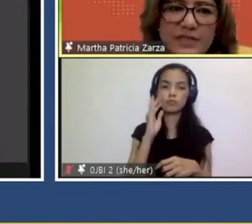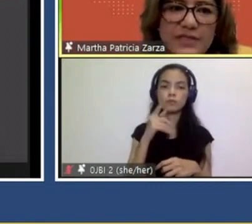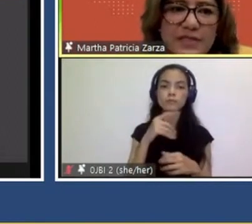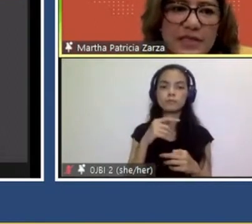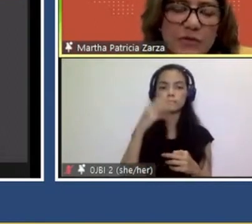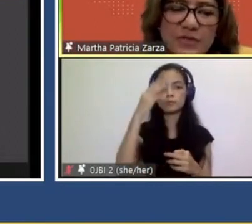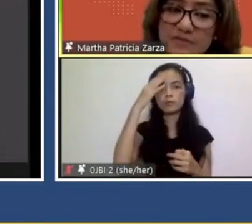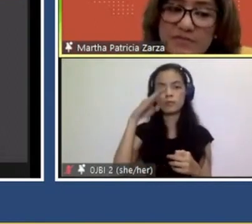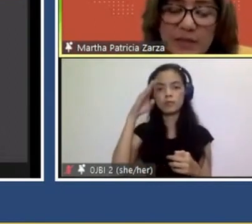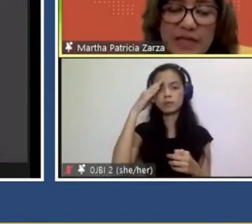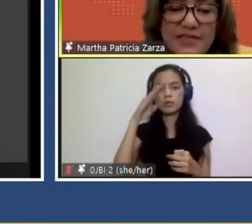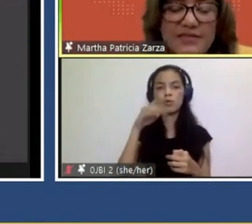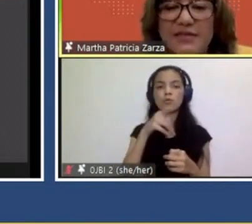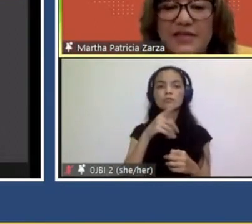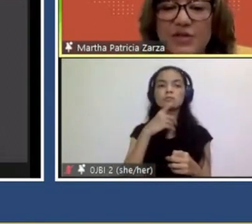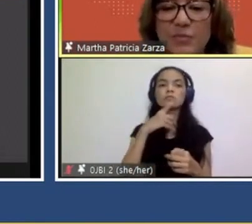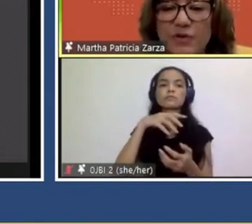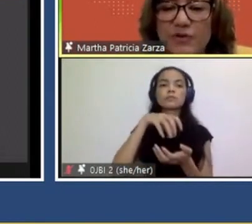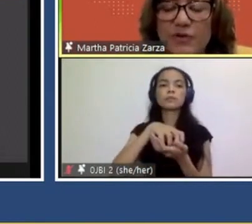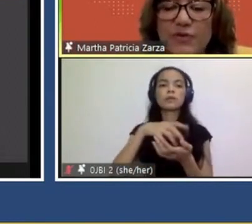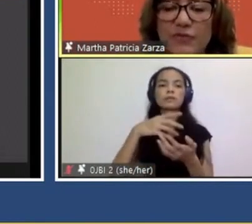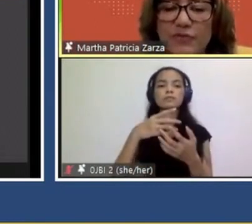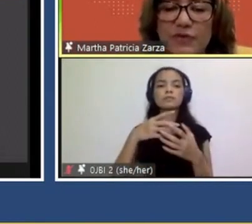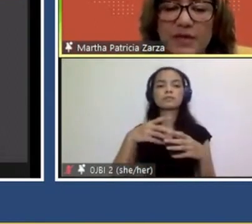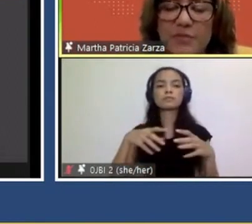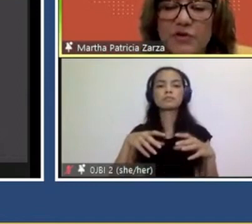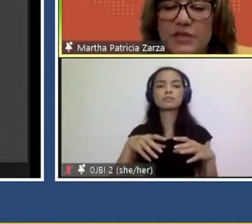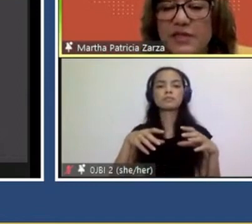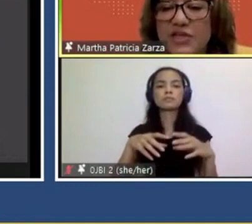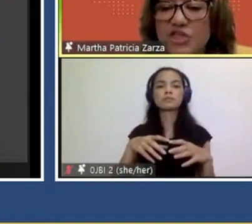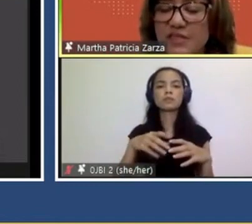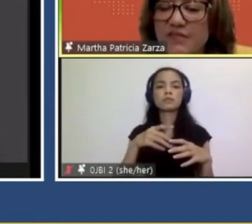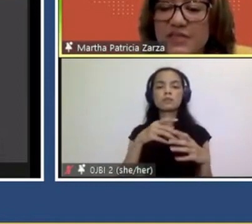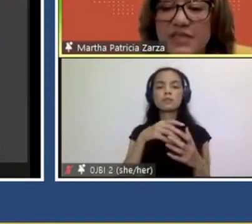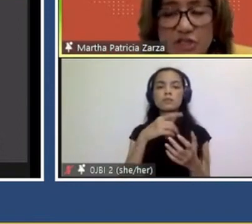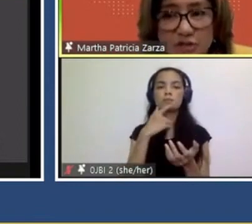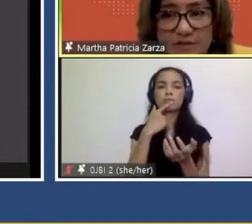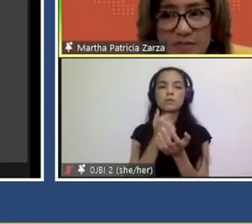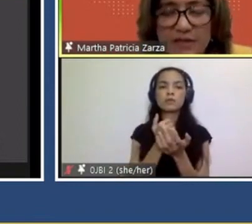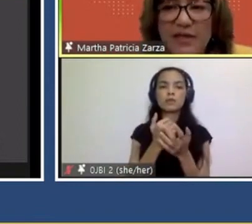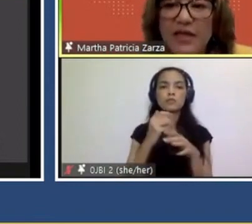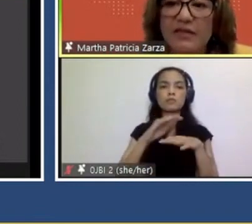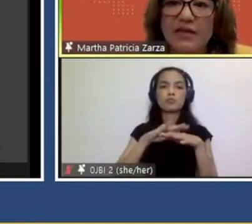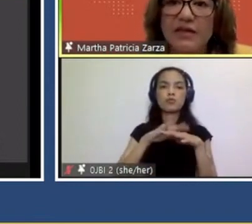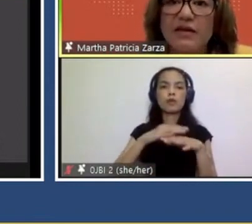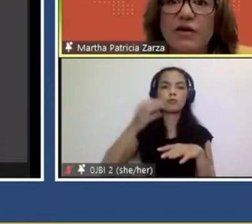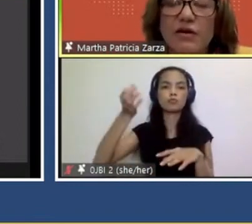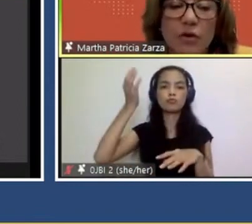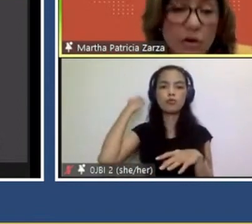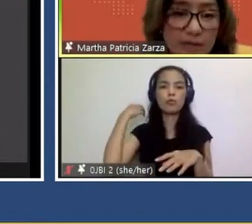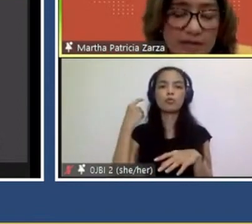Mexico was the place at some point of very important ancient civilizations, like